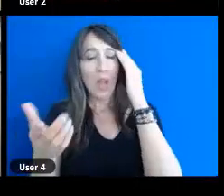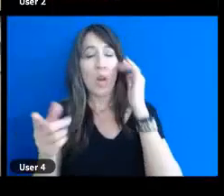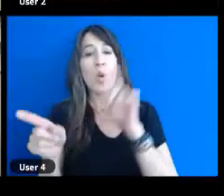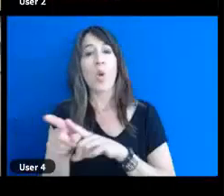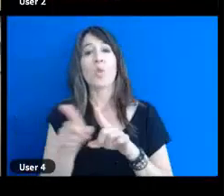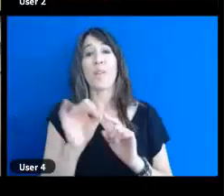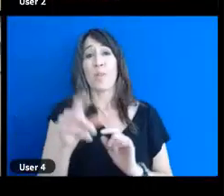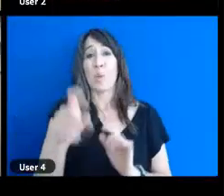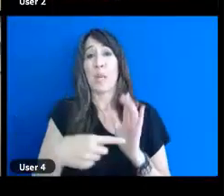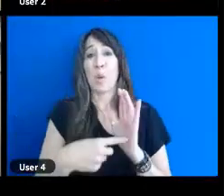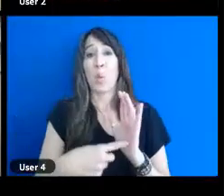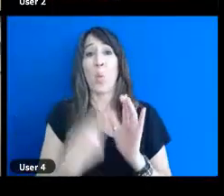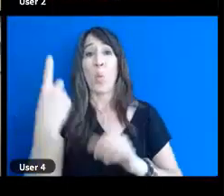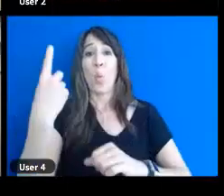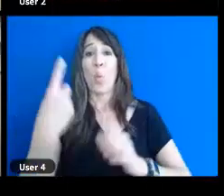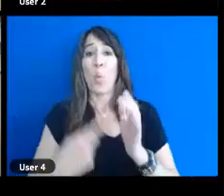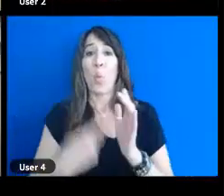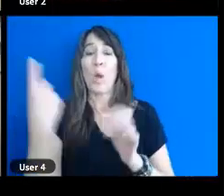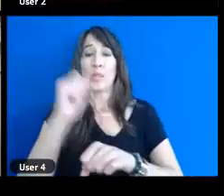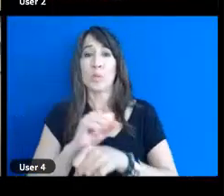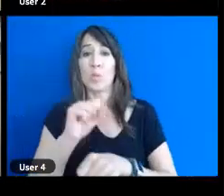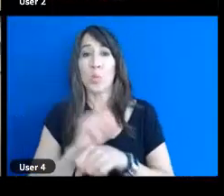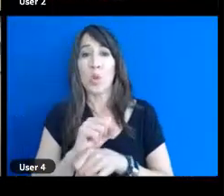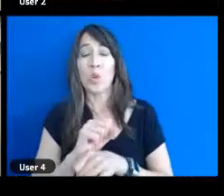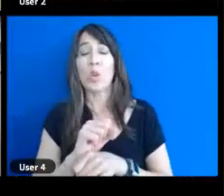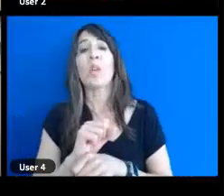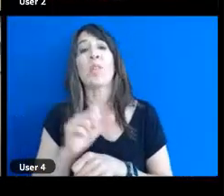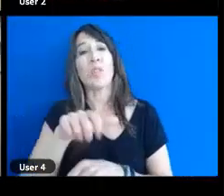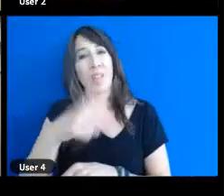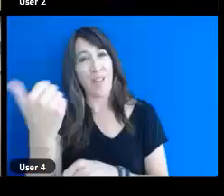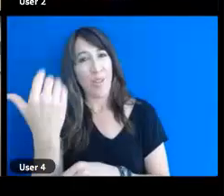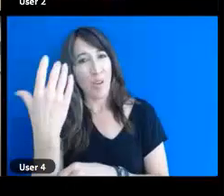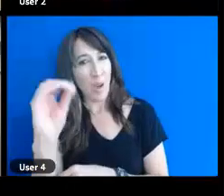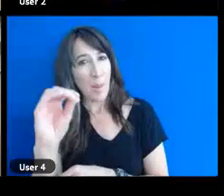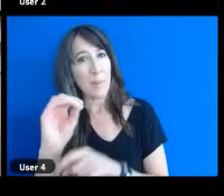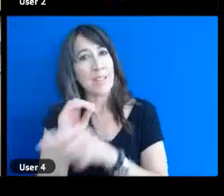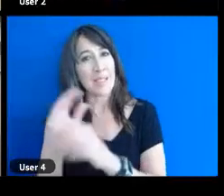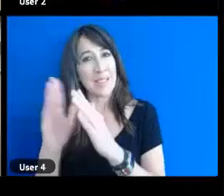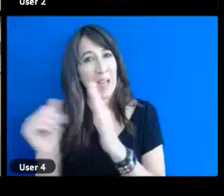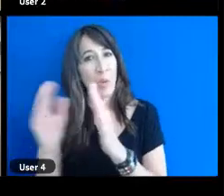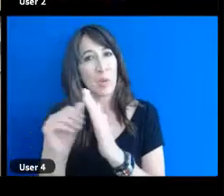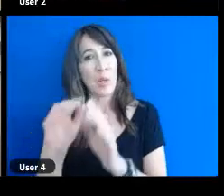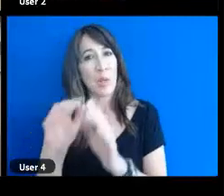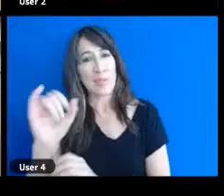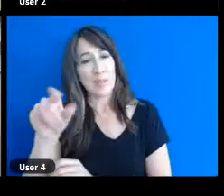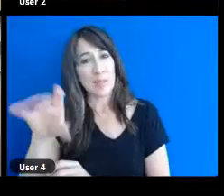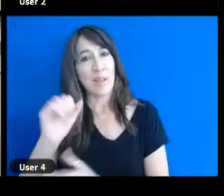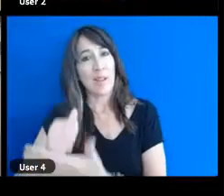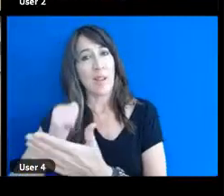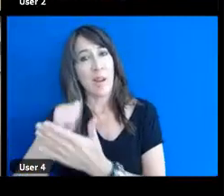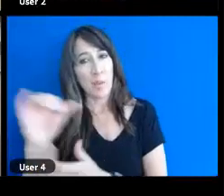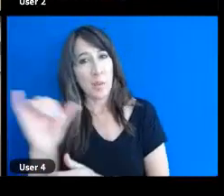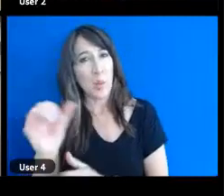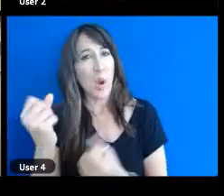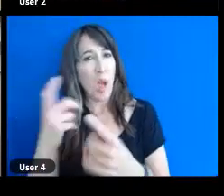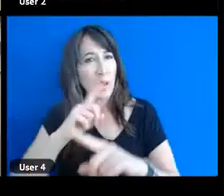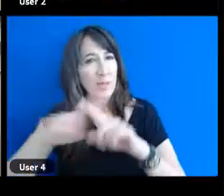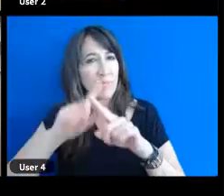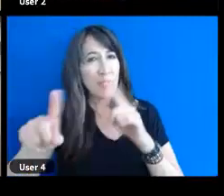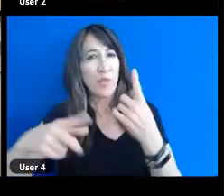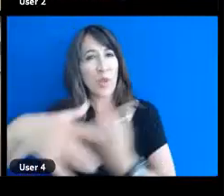And if you have a need for sort of one-off casual labor, there are groups like Ember's Staffing Solutions, for example, in downtown Eastside who can help with